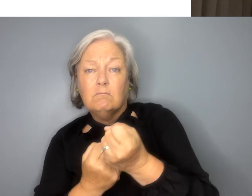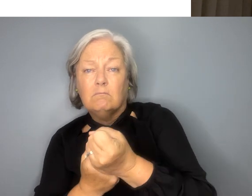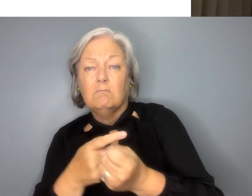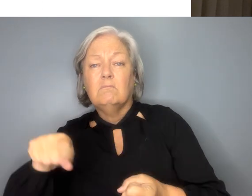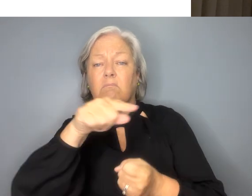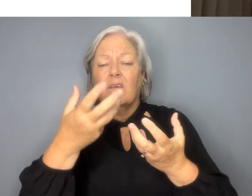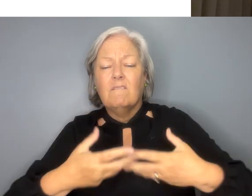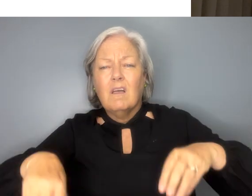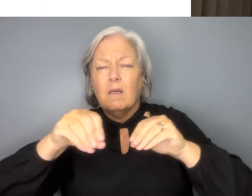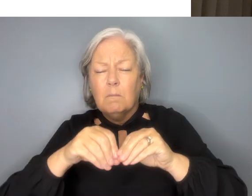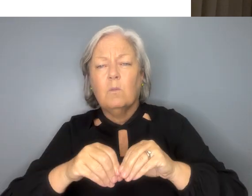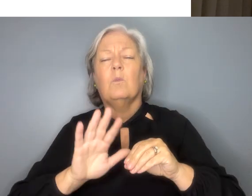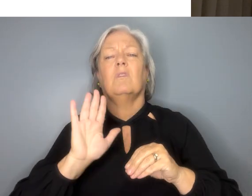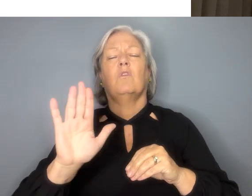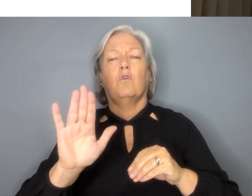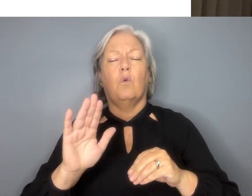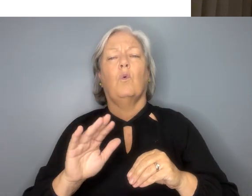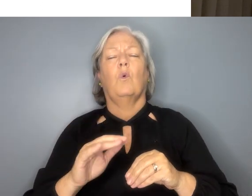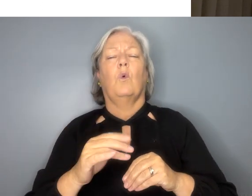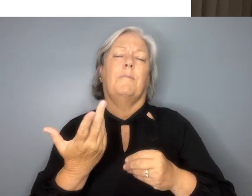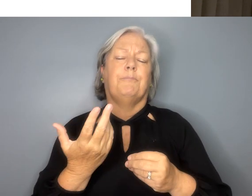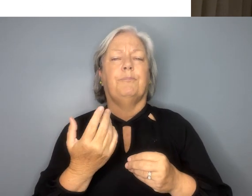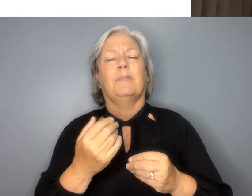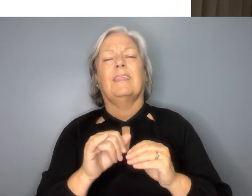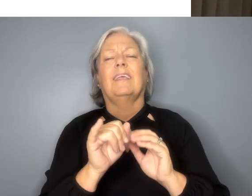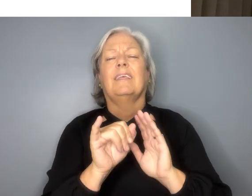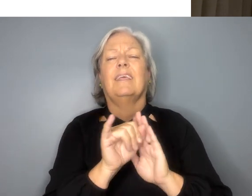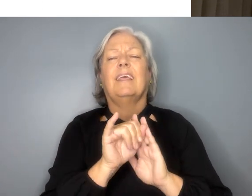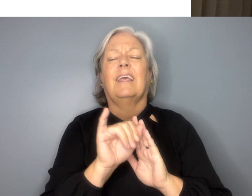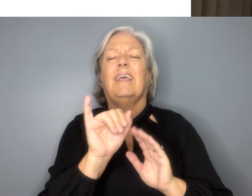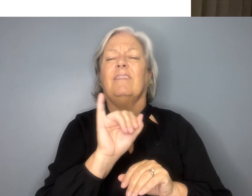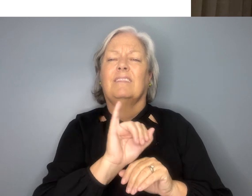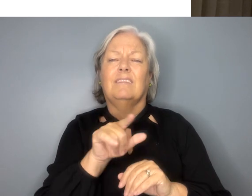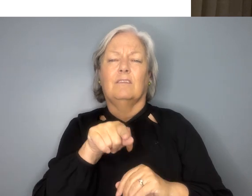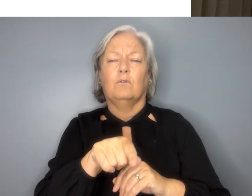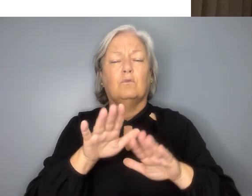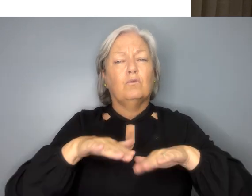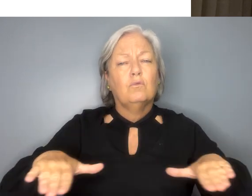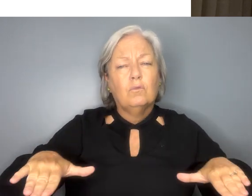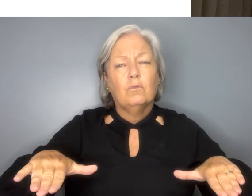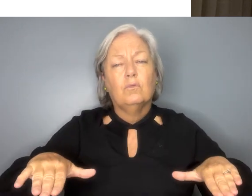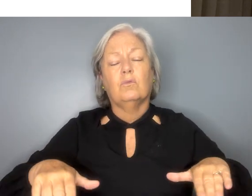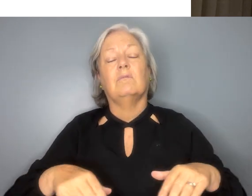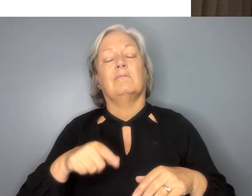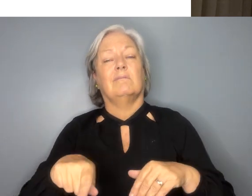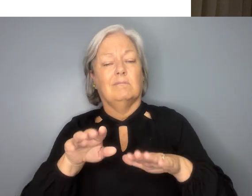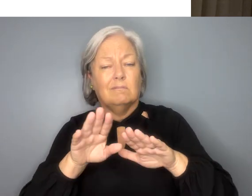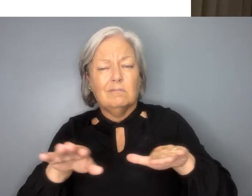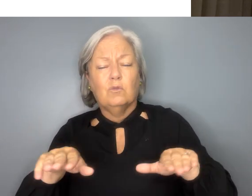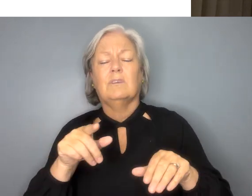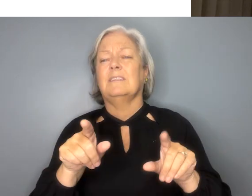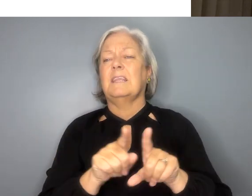to families with intersex children and the provision of redress to intersex persons who have